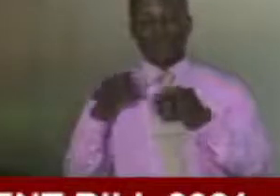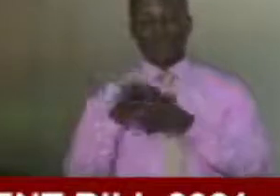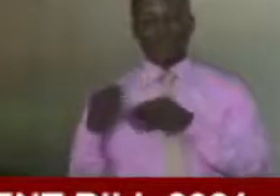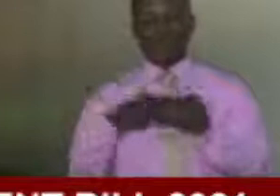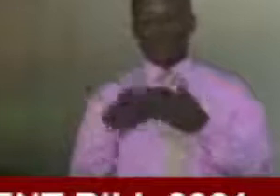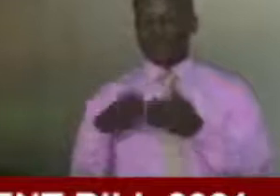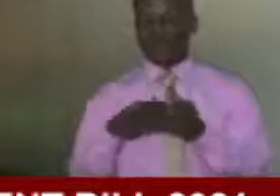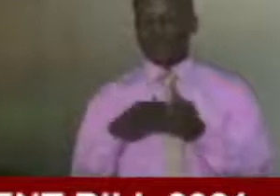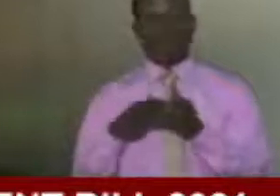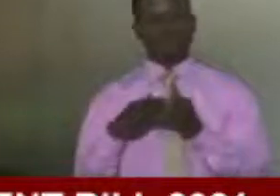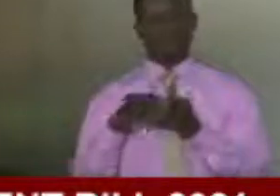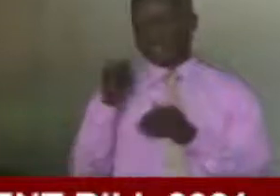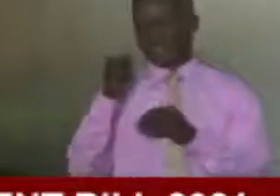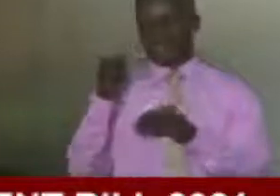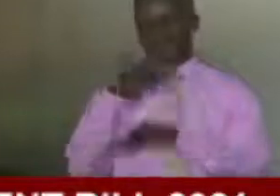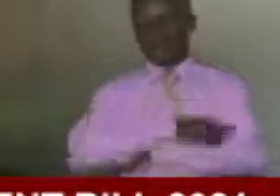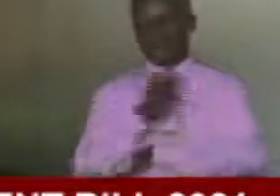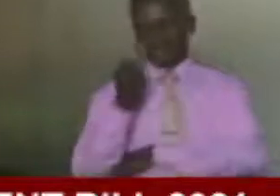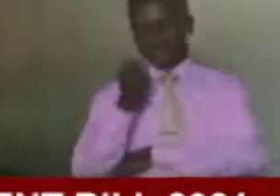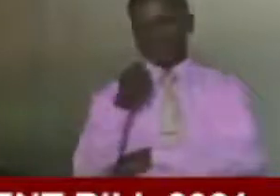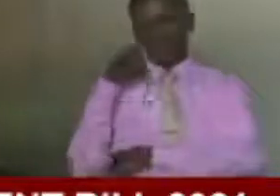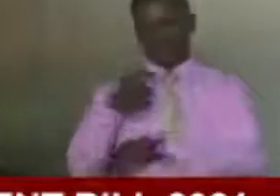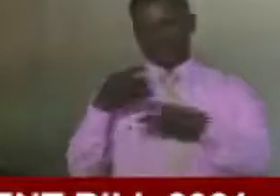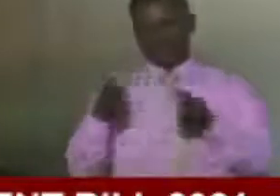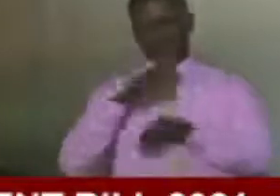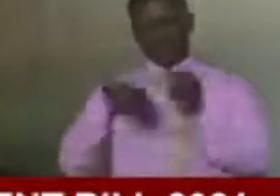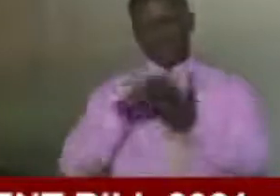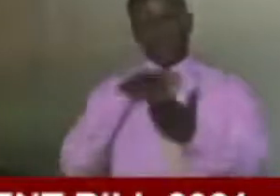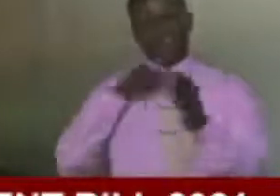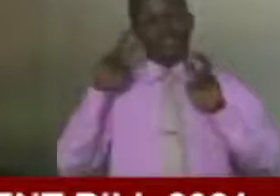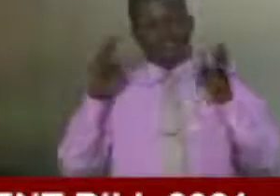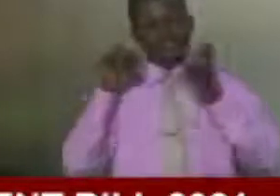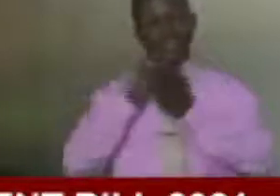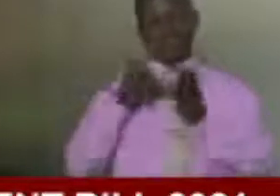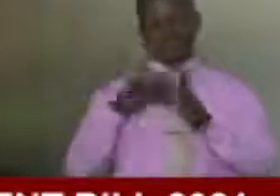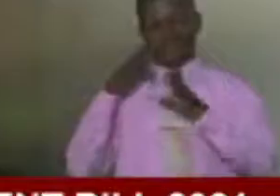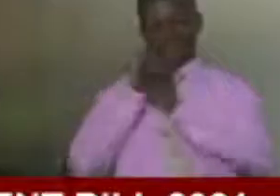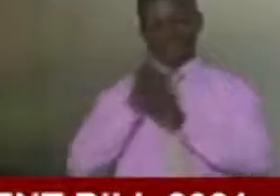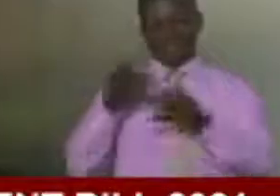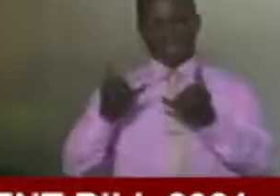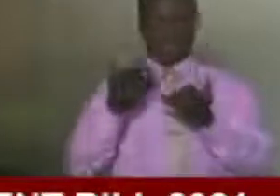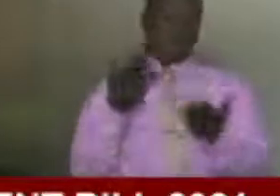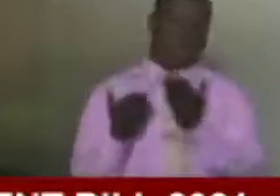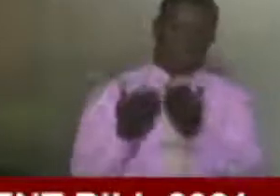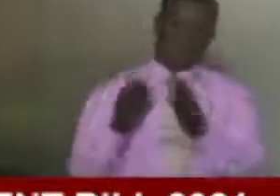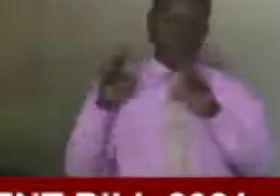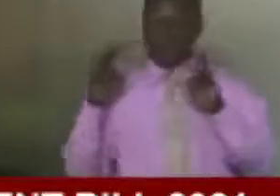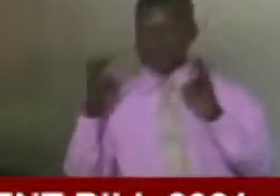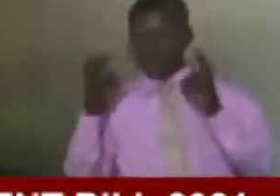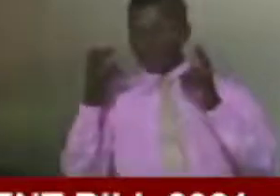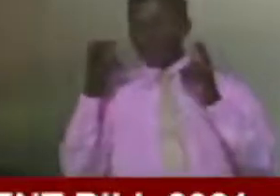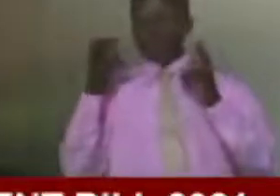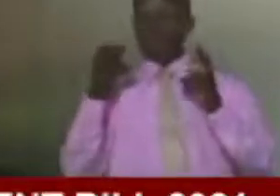of maximum 10 days, they can address all these issues that have been mentioned now, whether the issue of cross-referencing